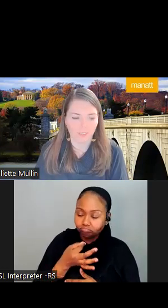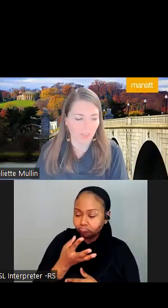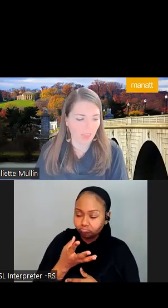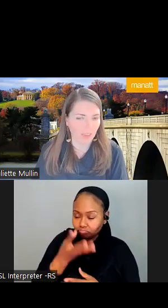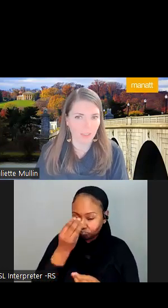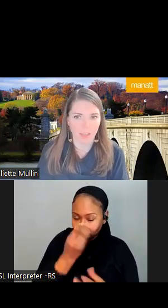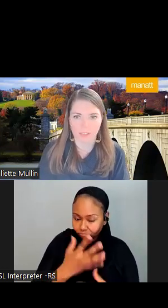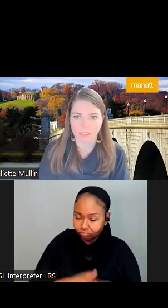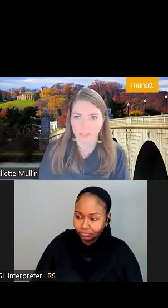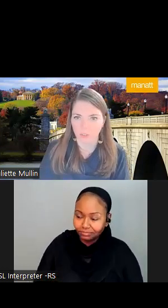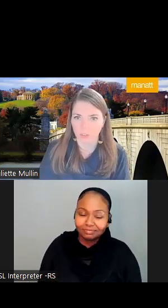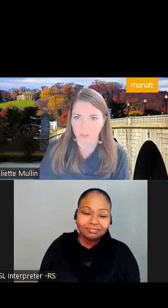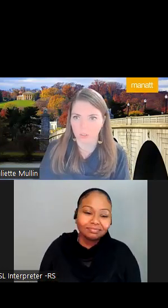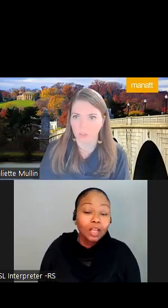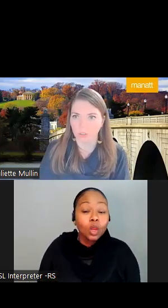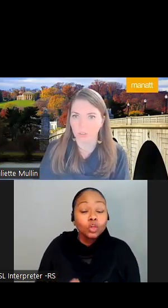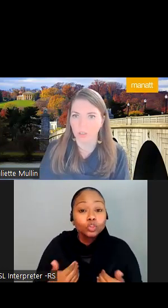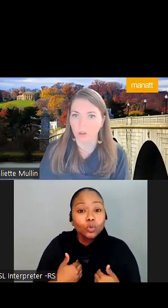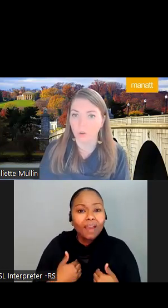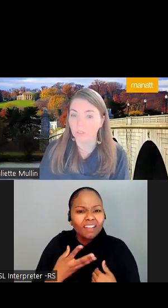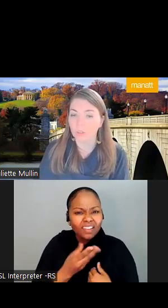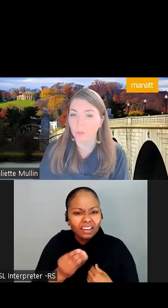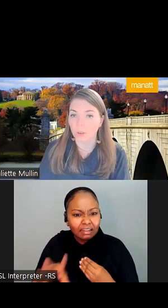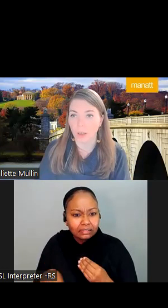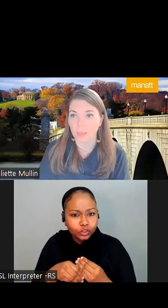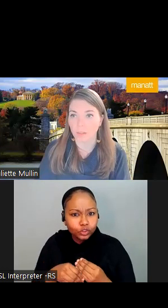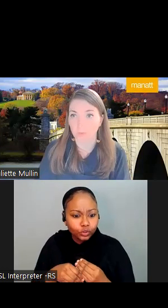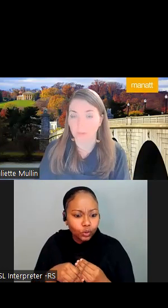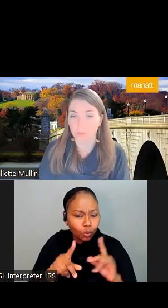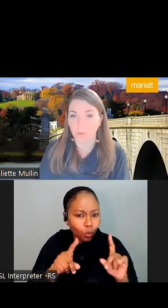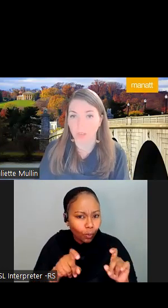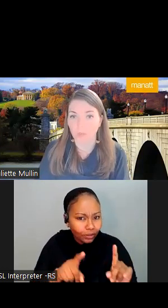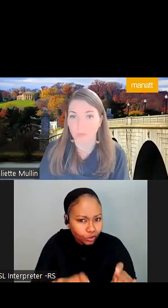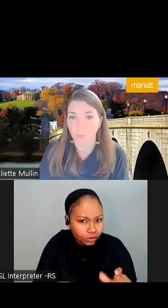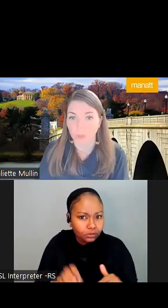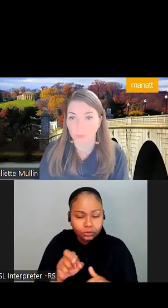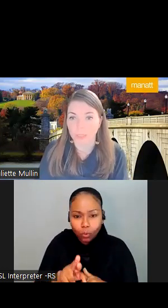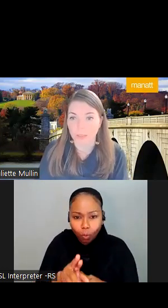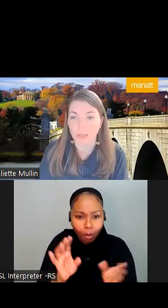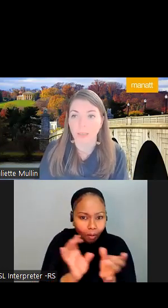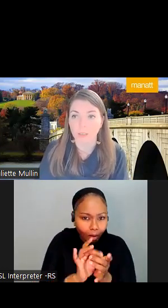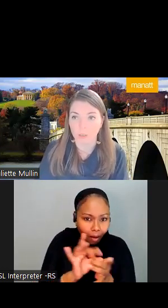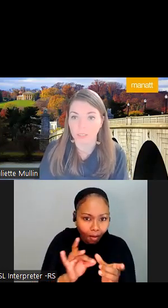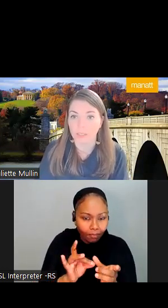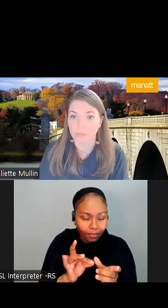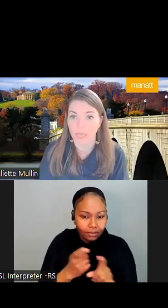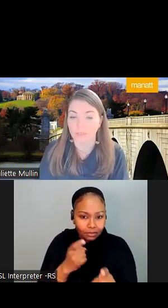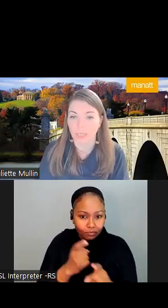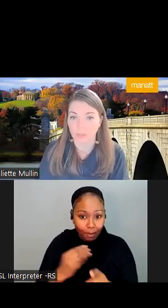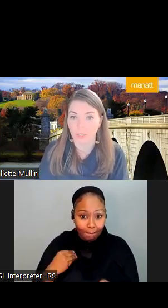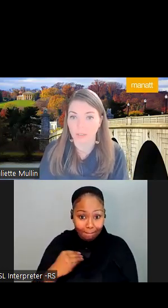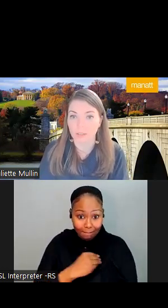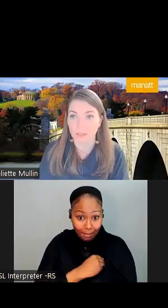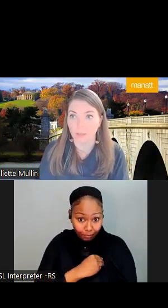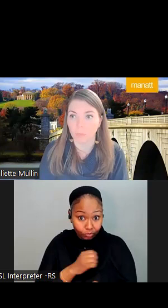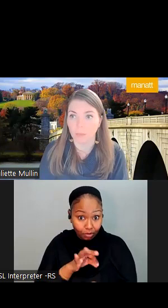Do we have any additional questions or comments from members of the work group at this time? I do see that we